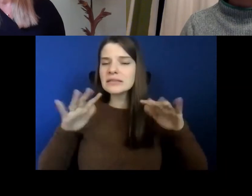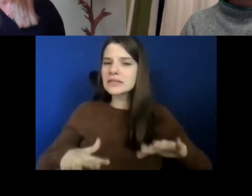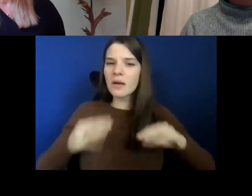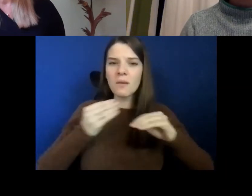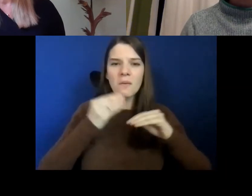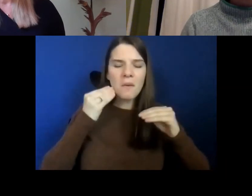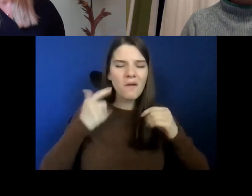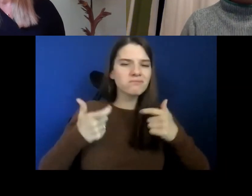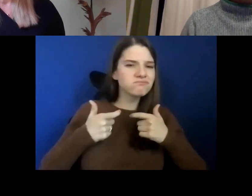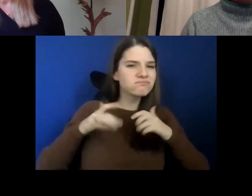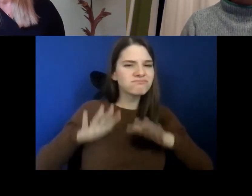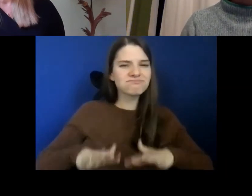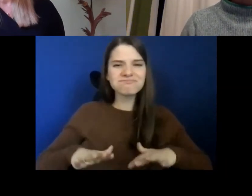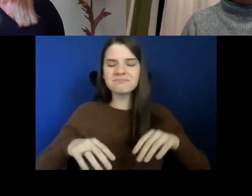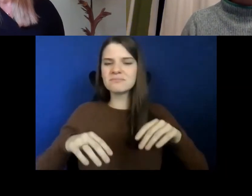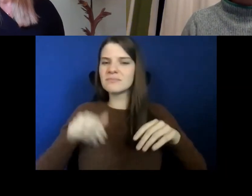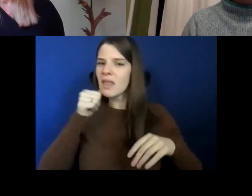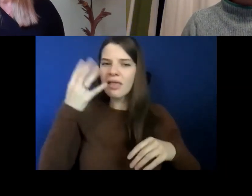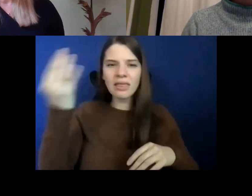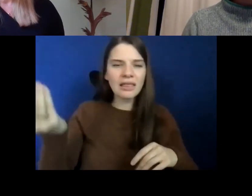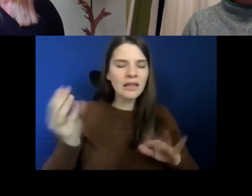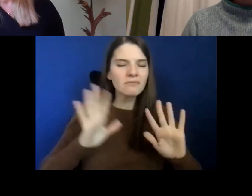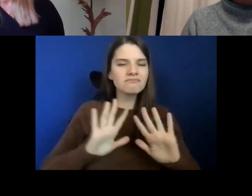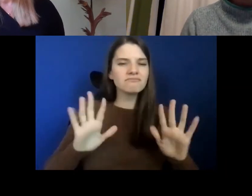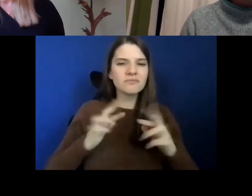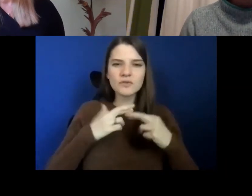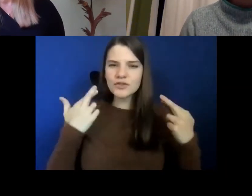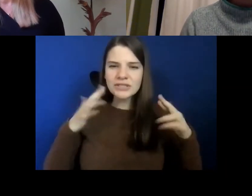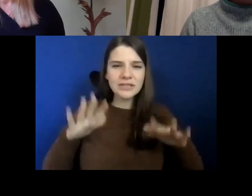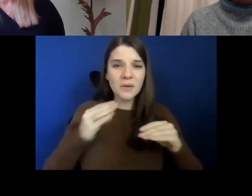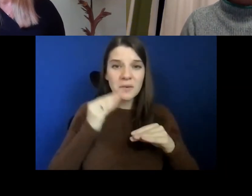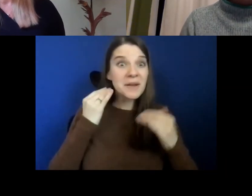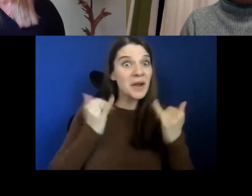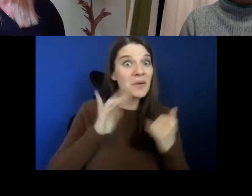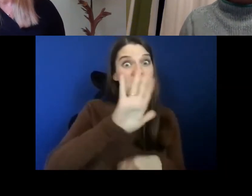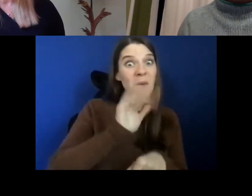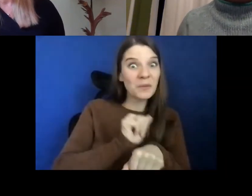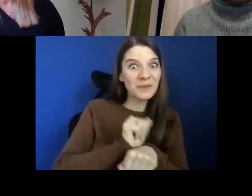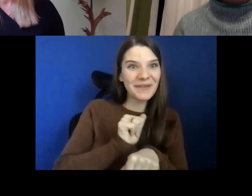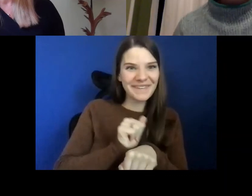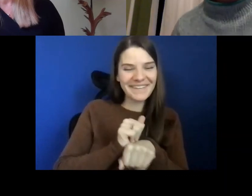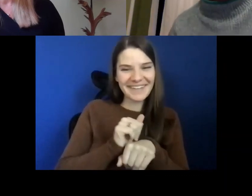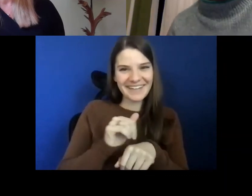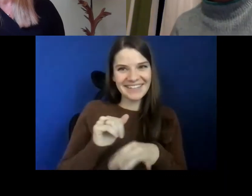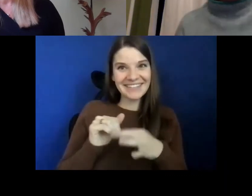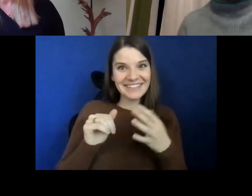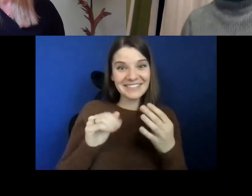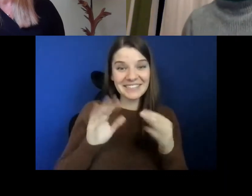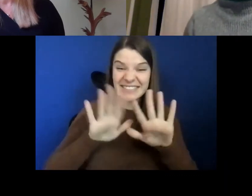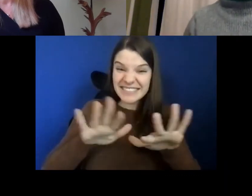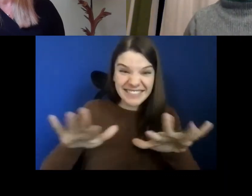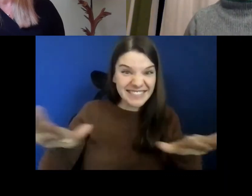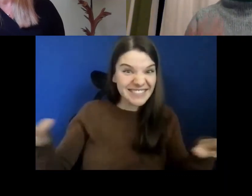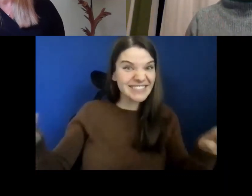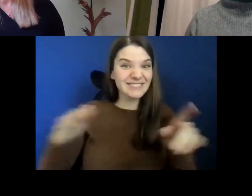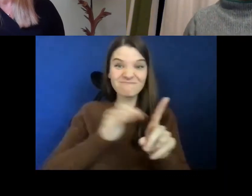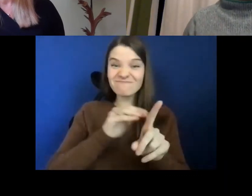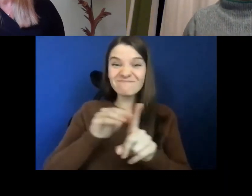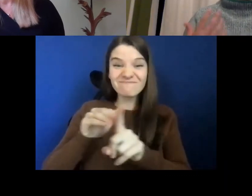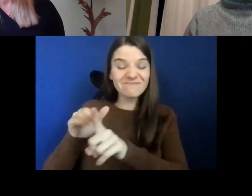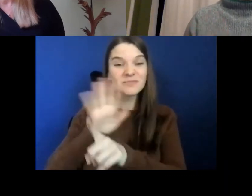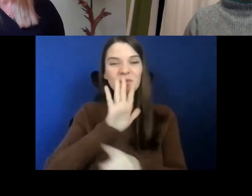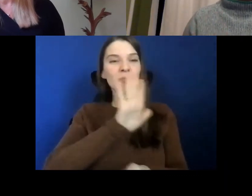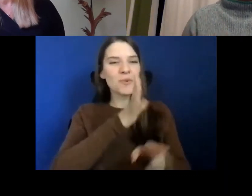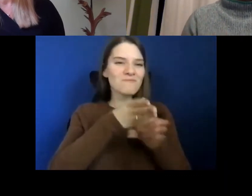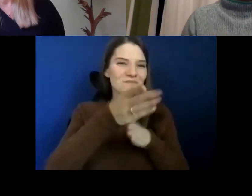not leaving. And so now the work that you do is also just getting that word out again, the research that you